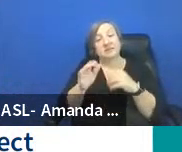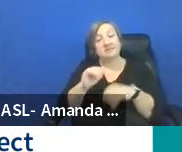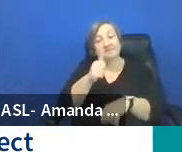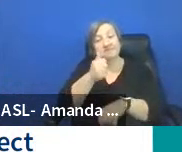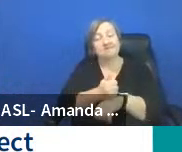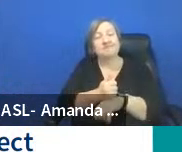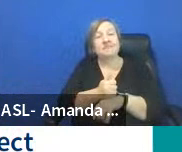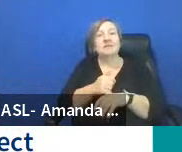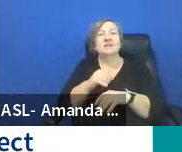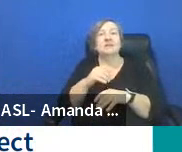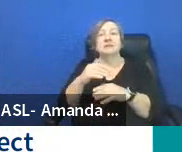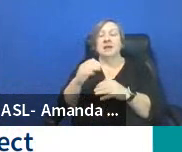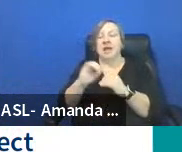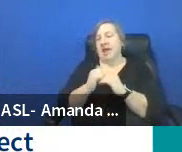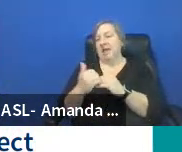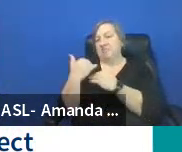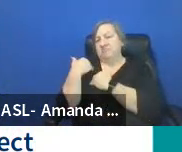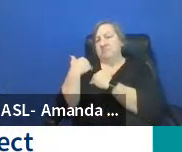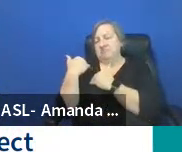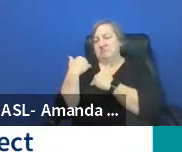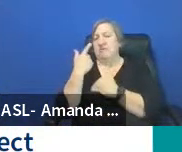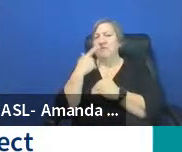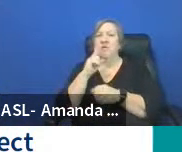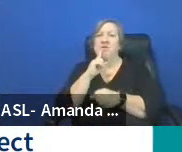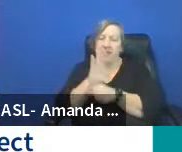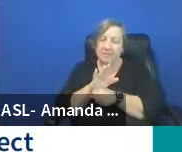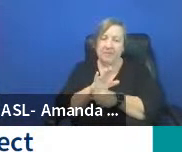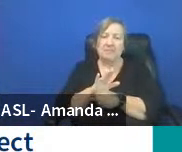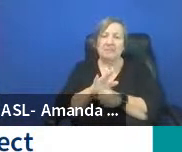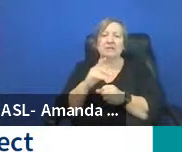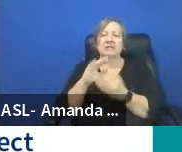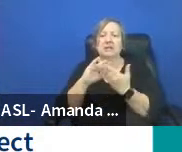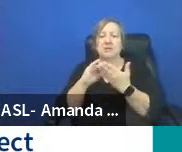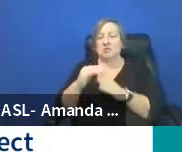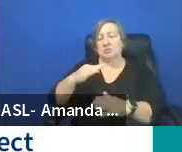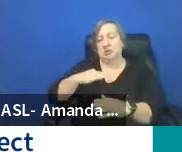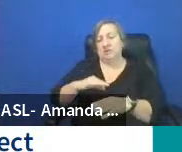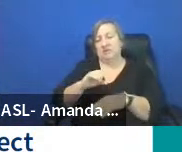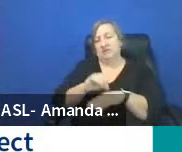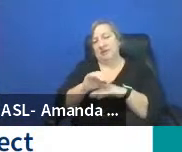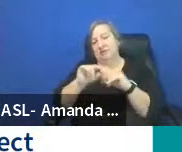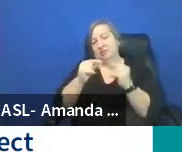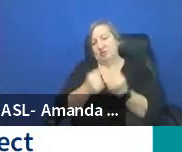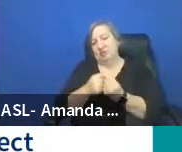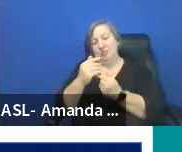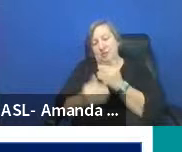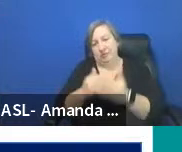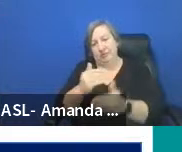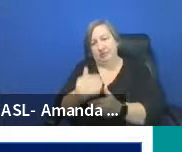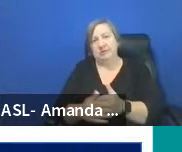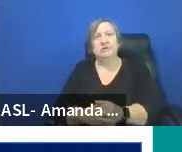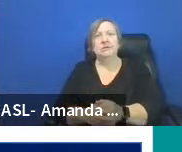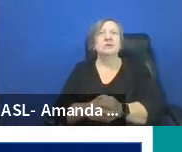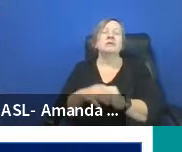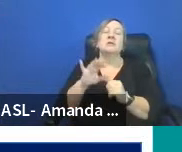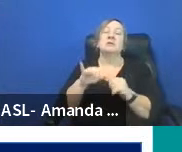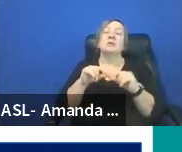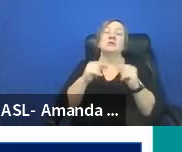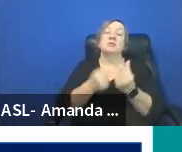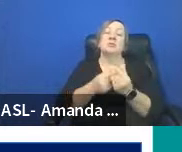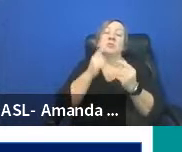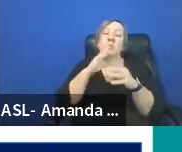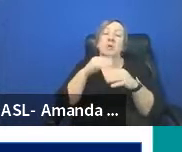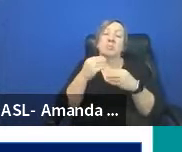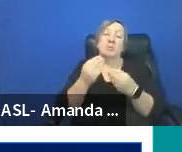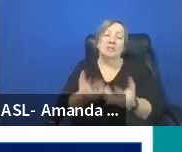of accountability mechanisms for the commitment made in the Community Benefits Advisory Group process. So this group will be providing